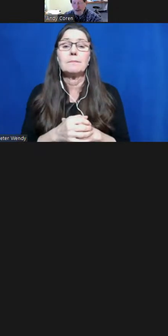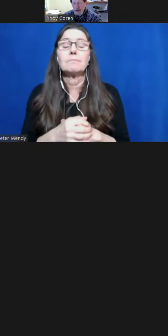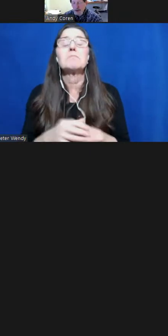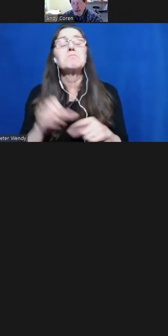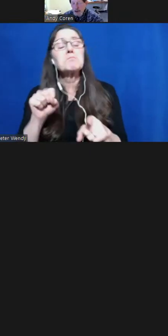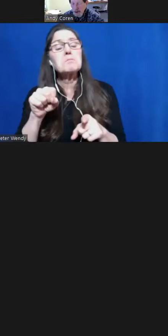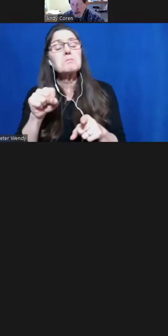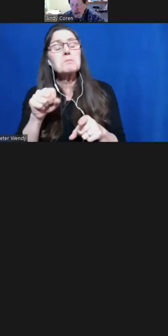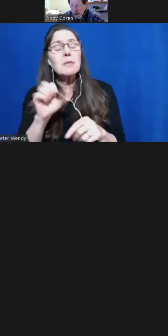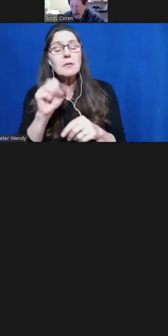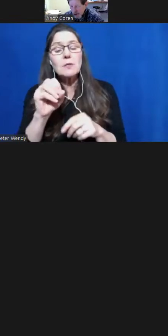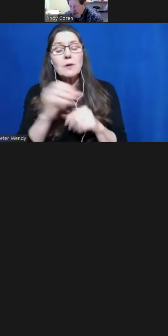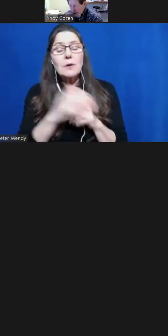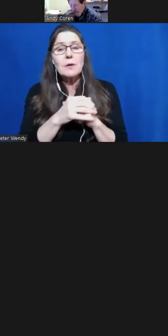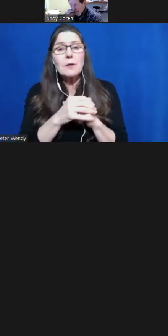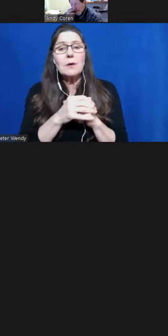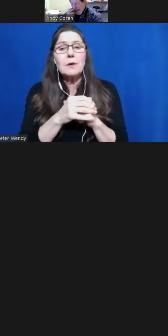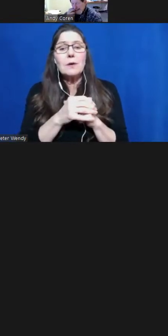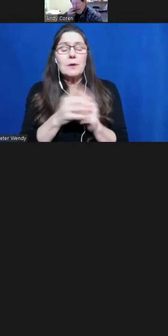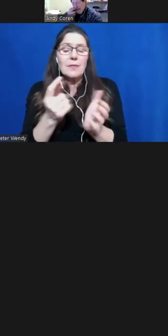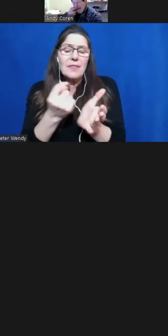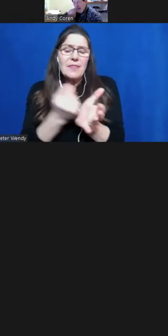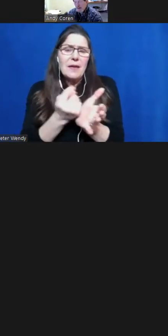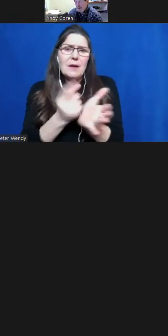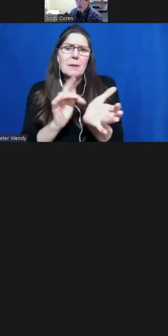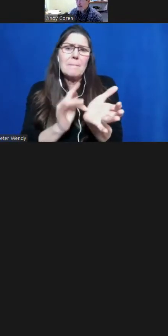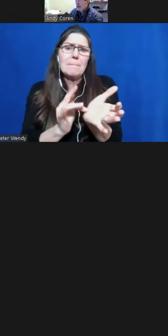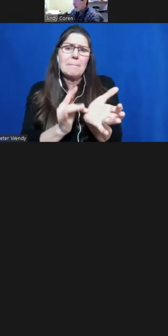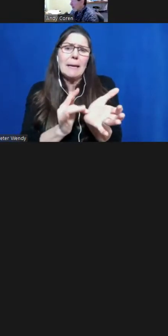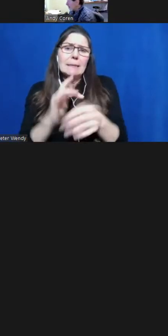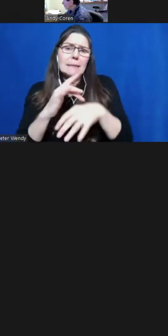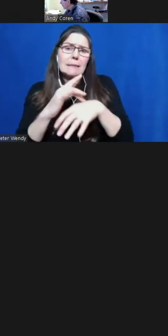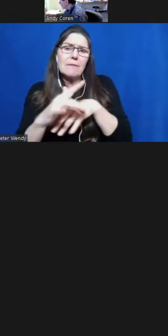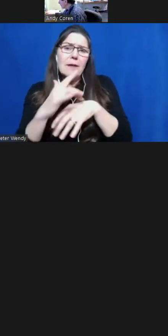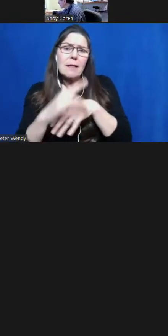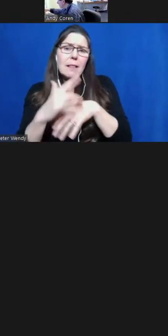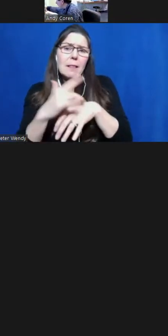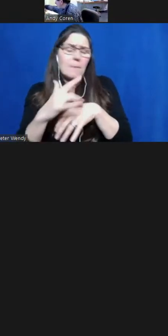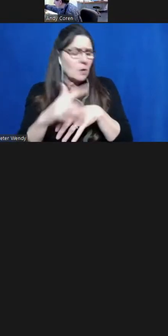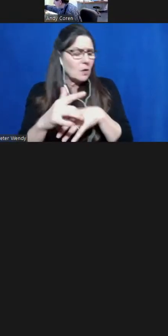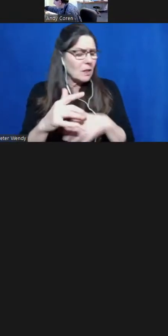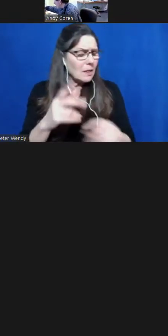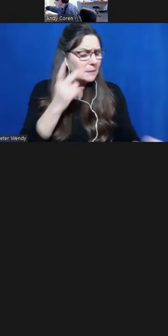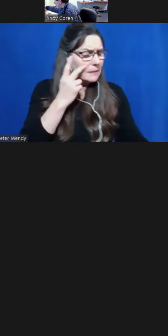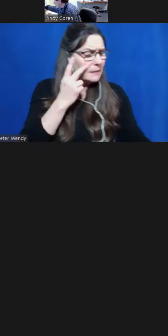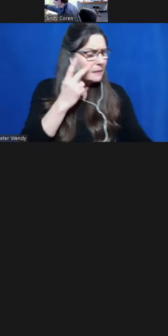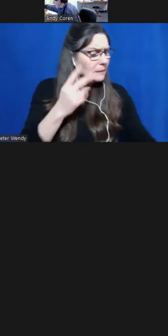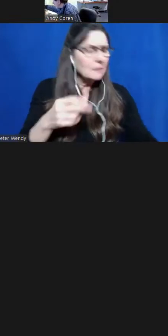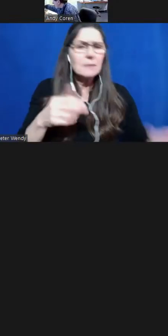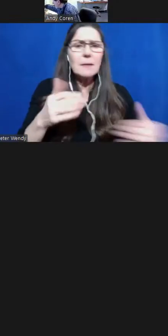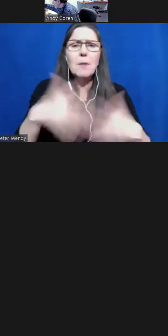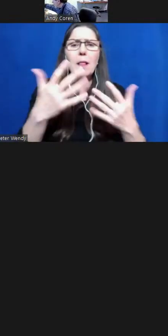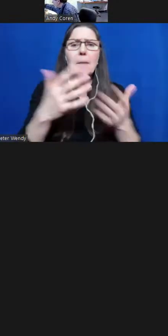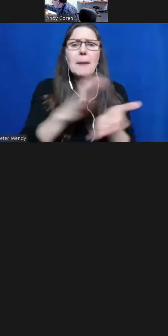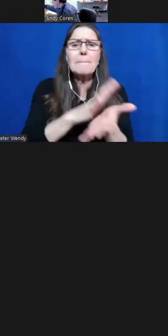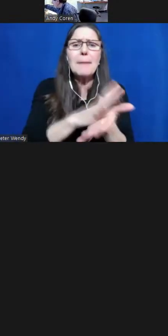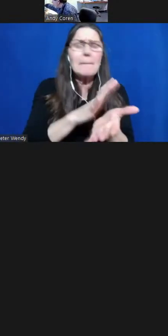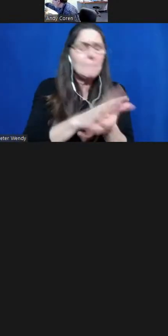Yeah, so the therapeutics that are available, let me pull my cheat sheet out